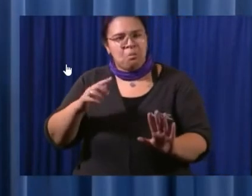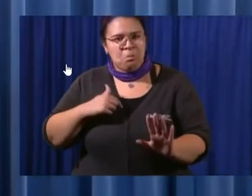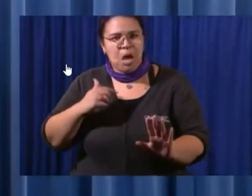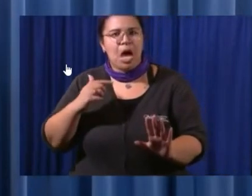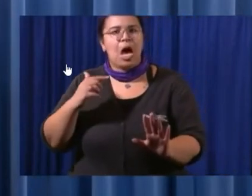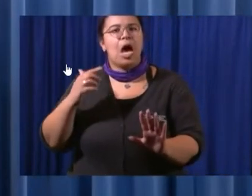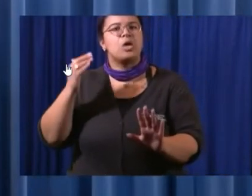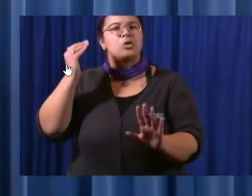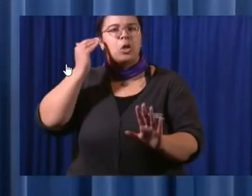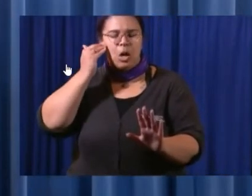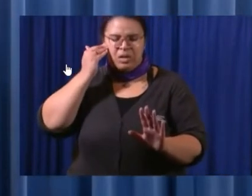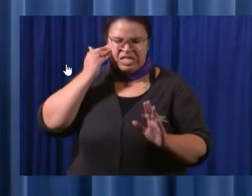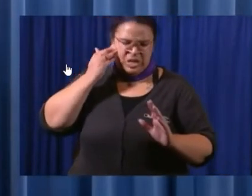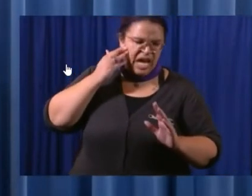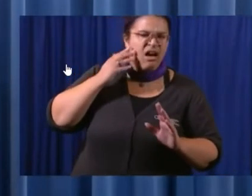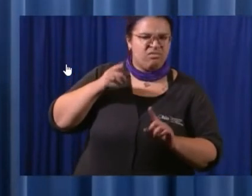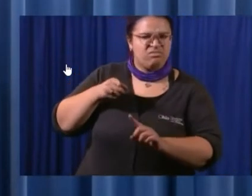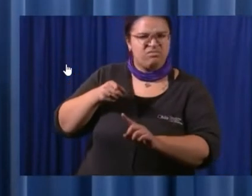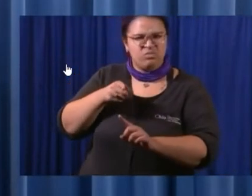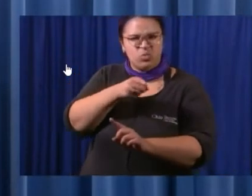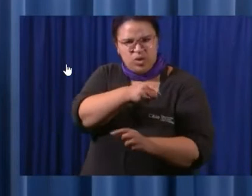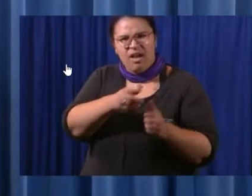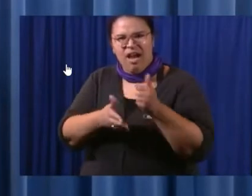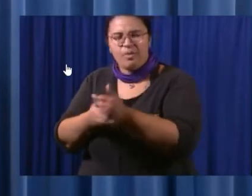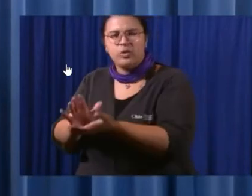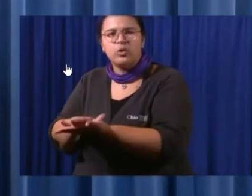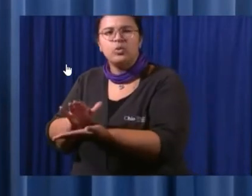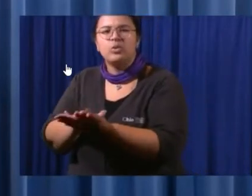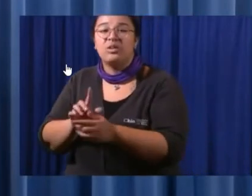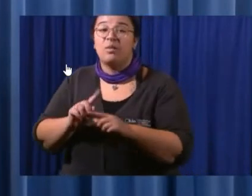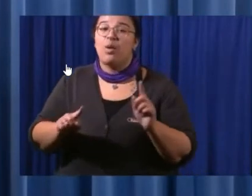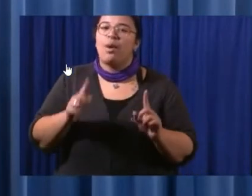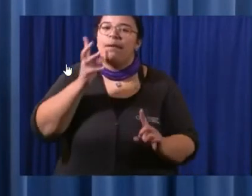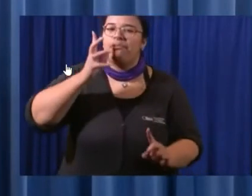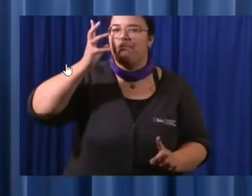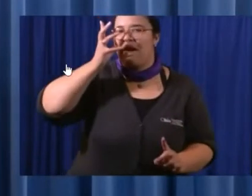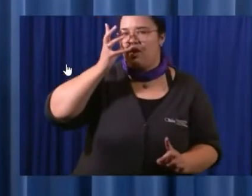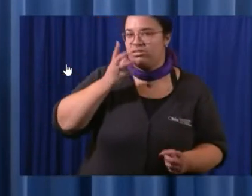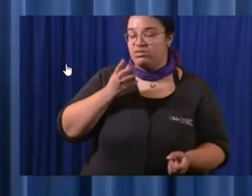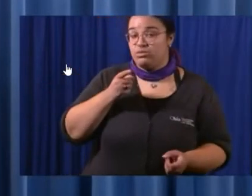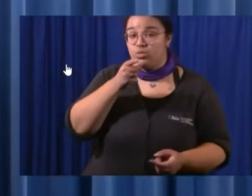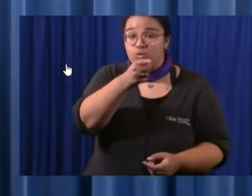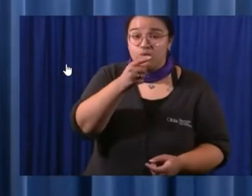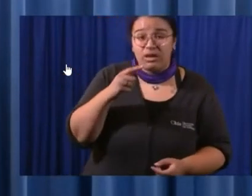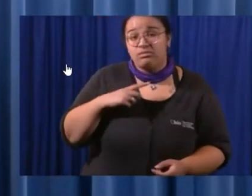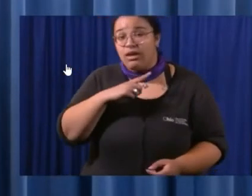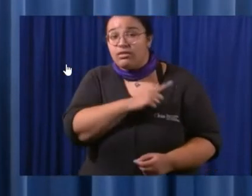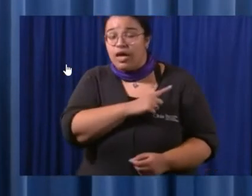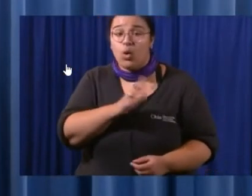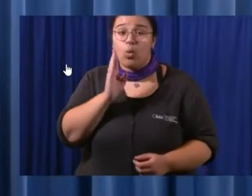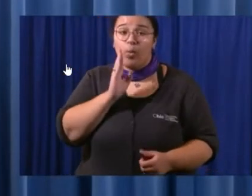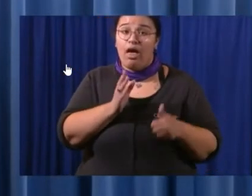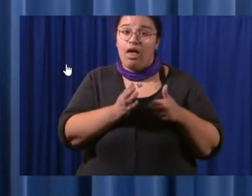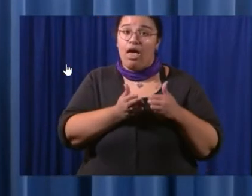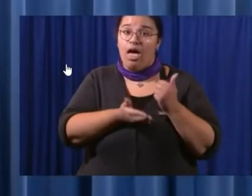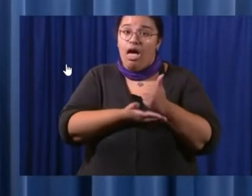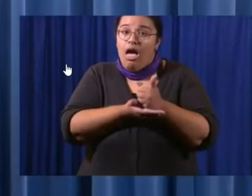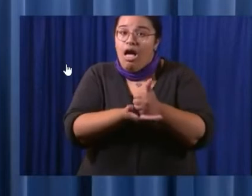make the choice between childcare or their jobs? Yeah,